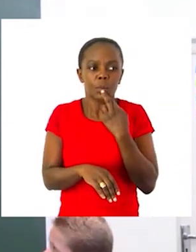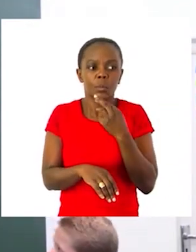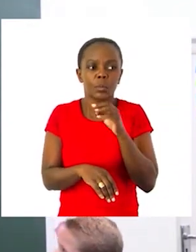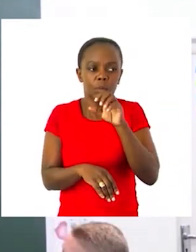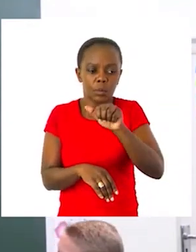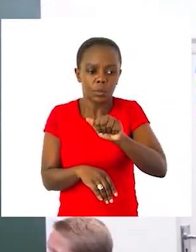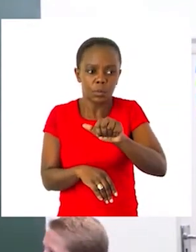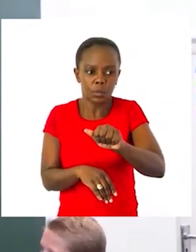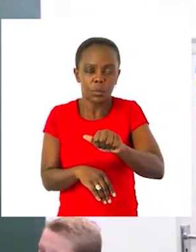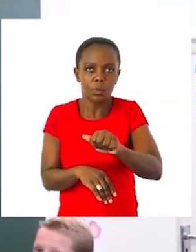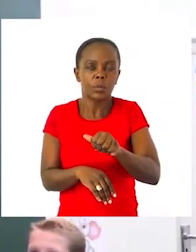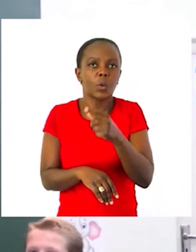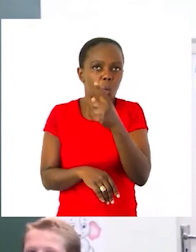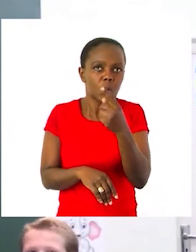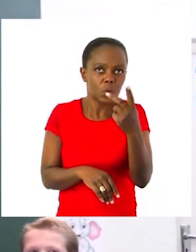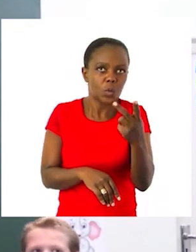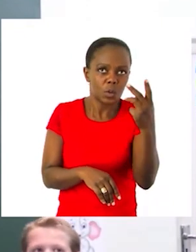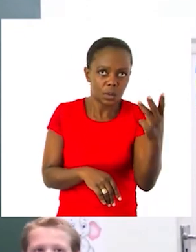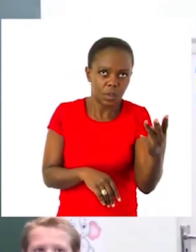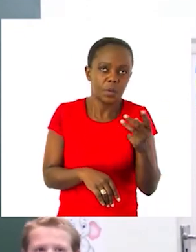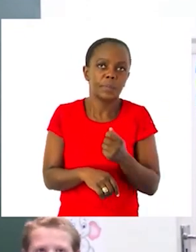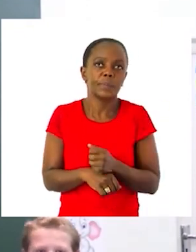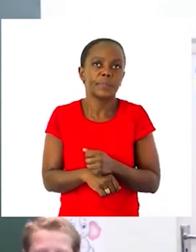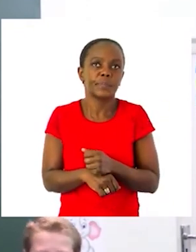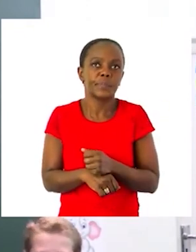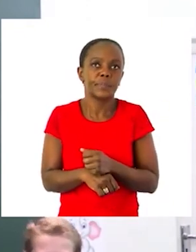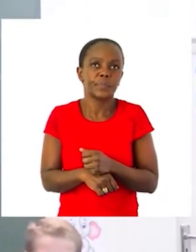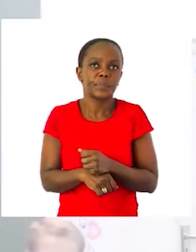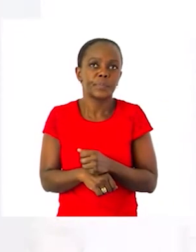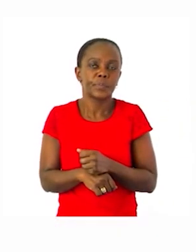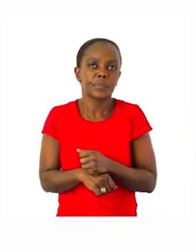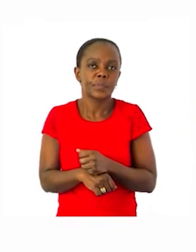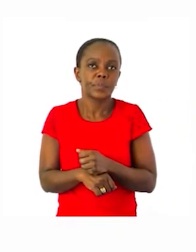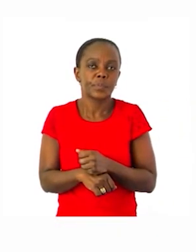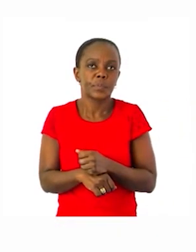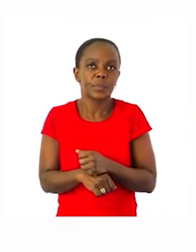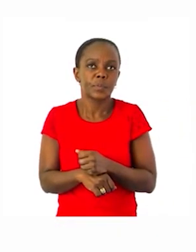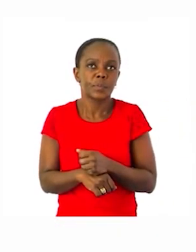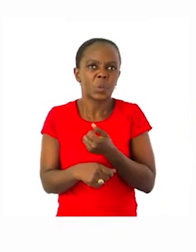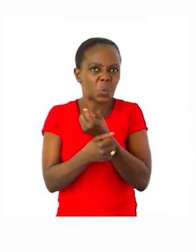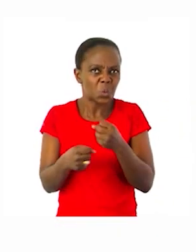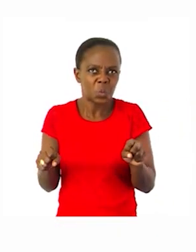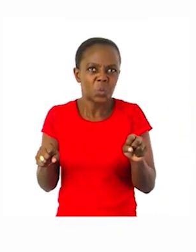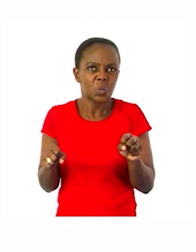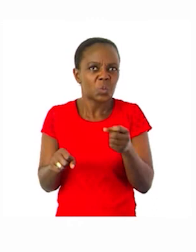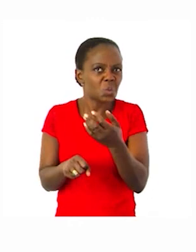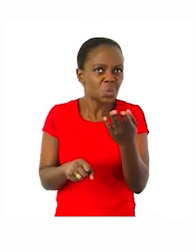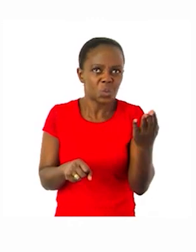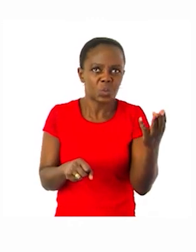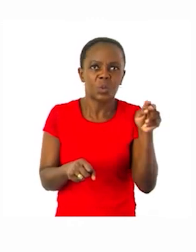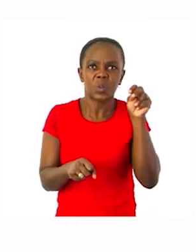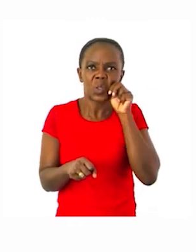can count 1, 2, 3 tomatoes. And uncountable nouns are nouns that